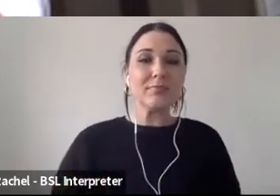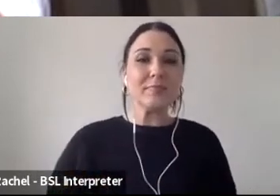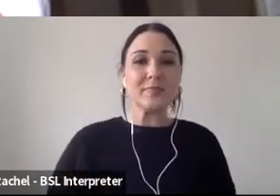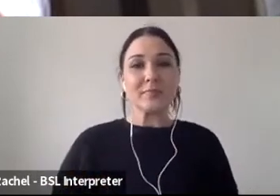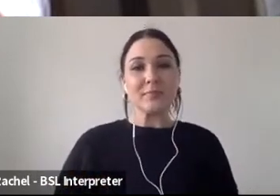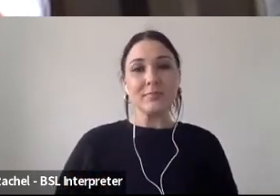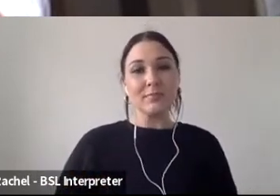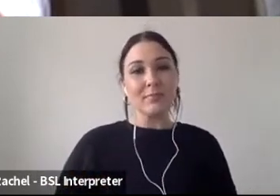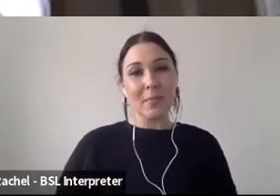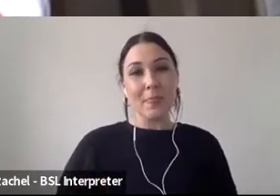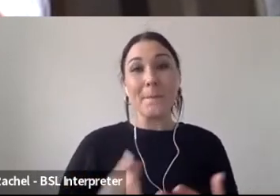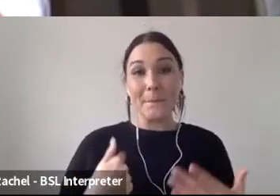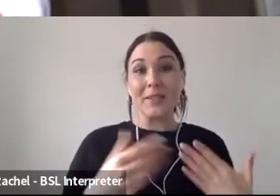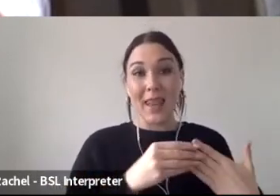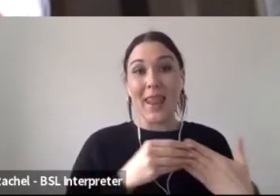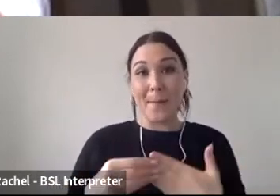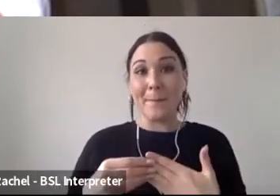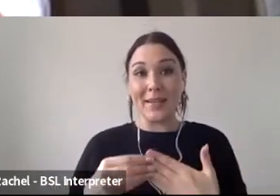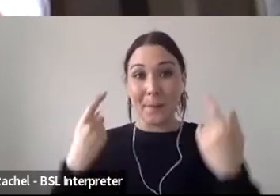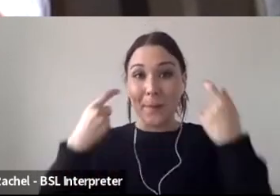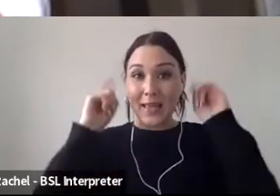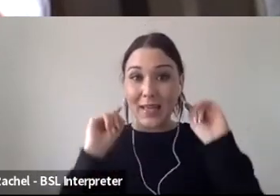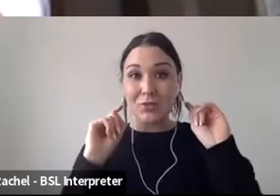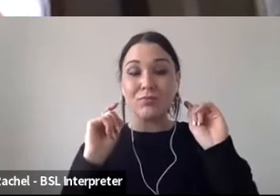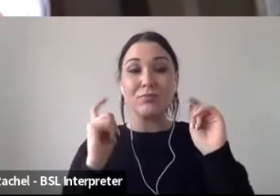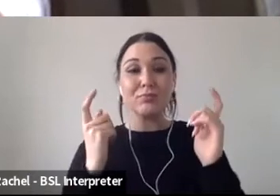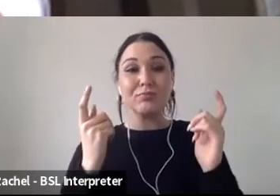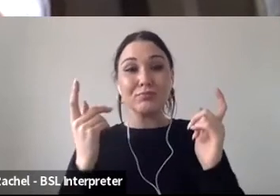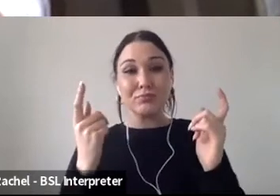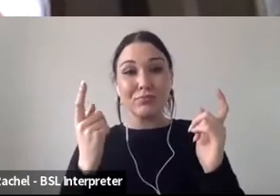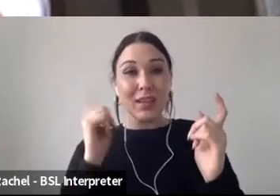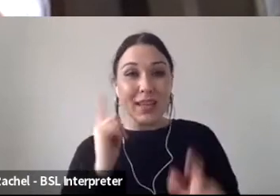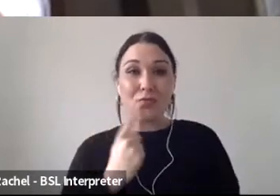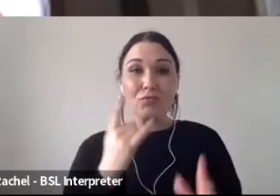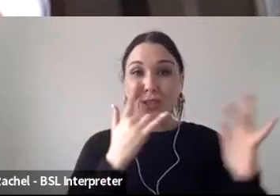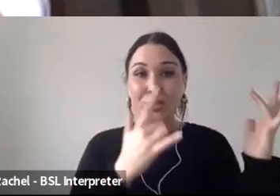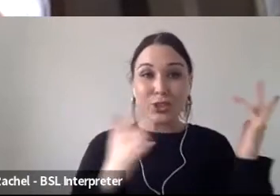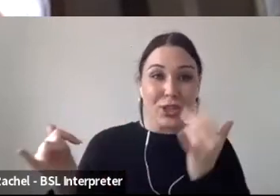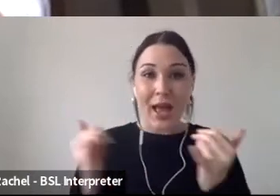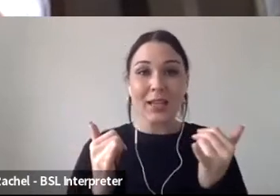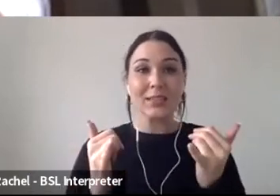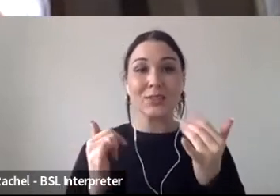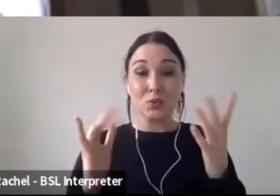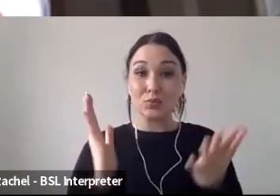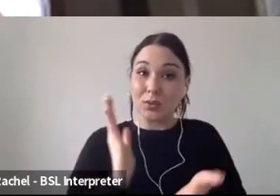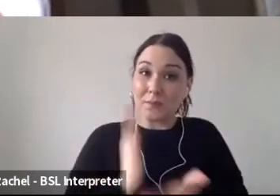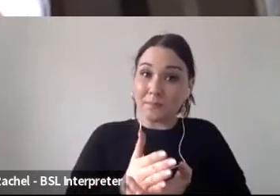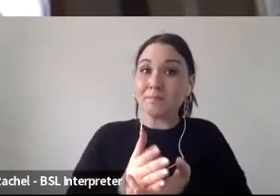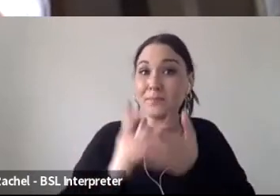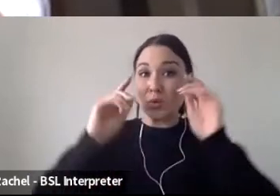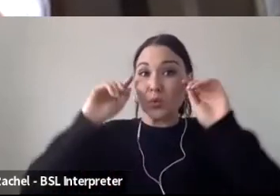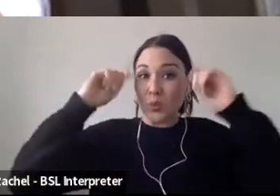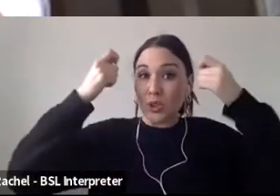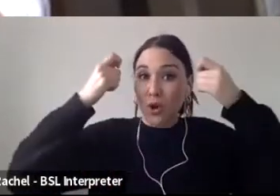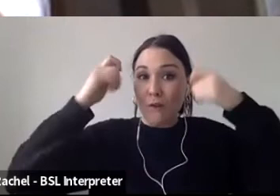that led me to get my hearing checked. It's absolutely a thing that you switch off if you're